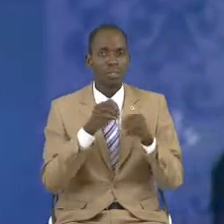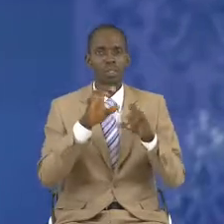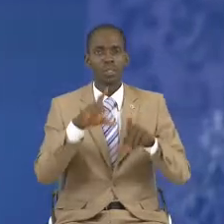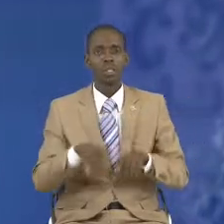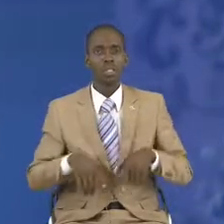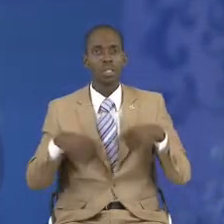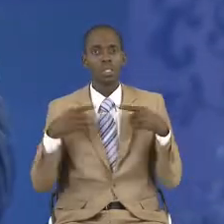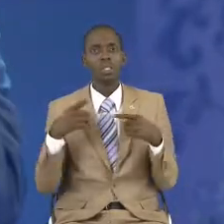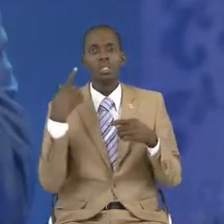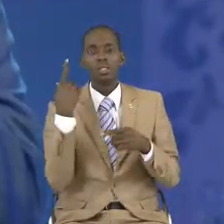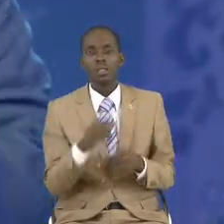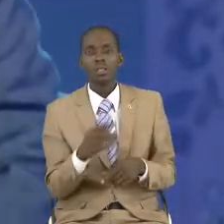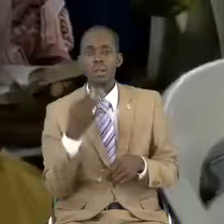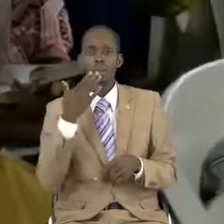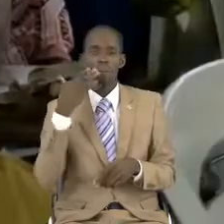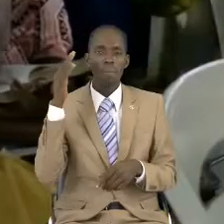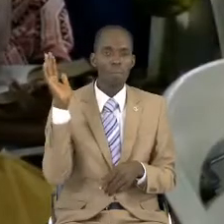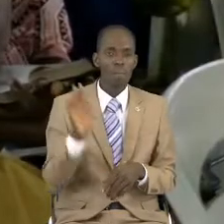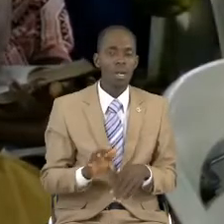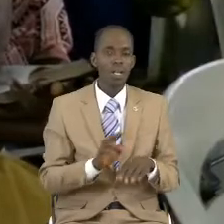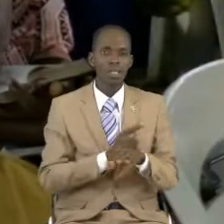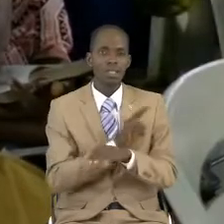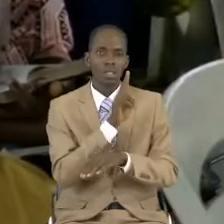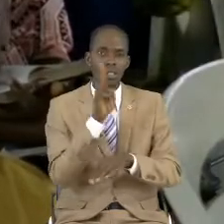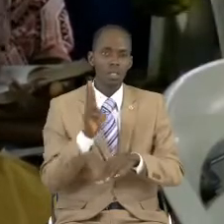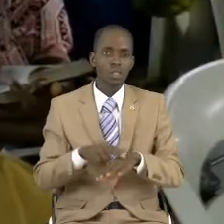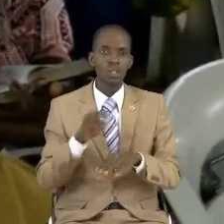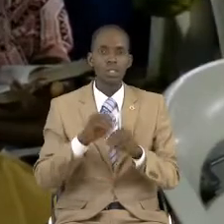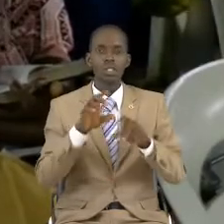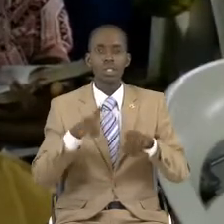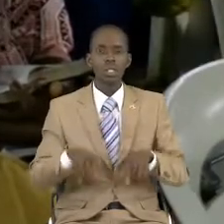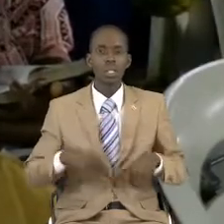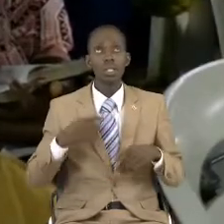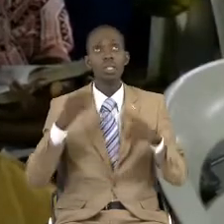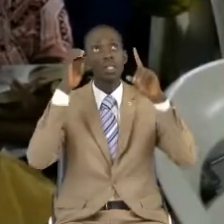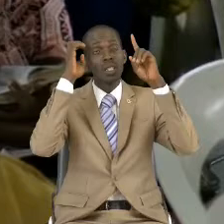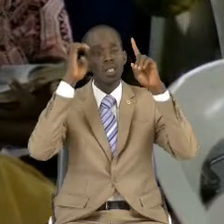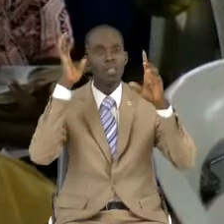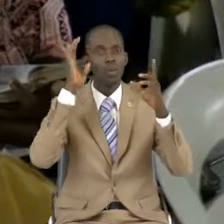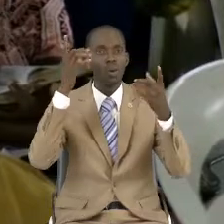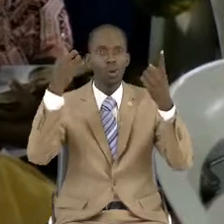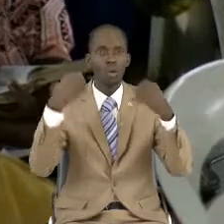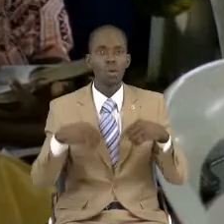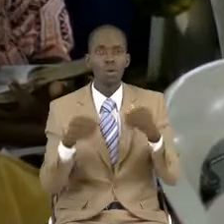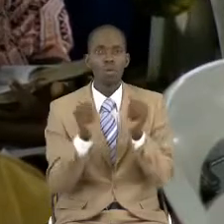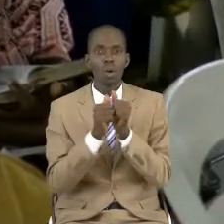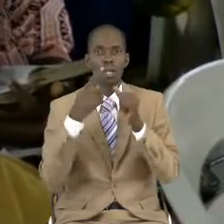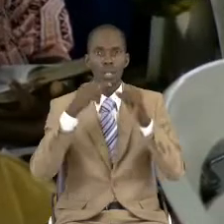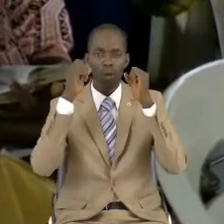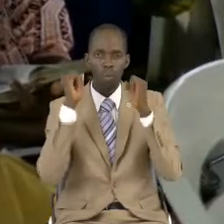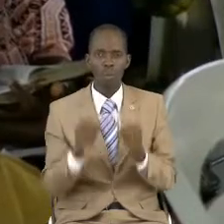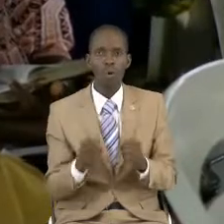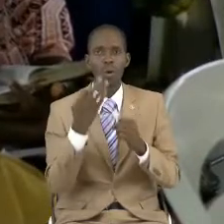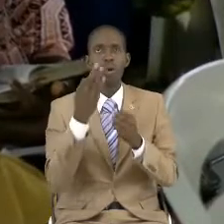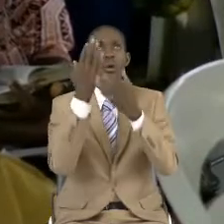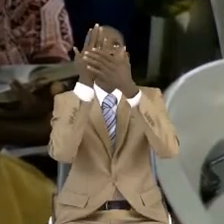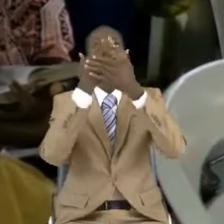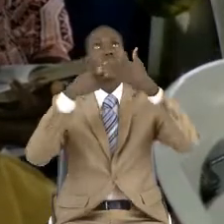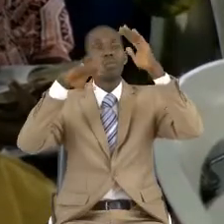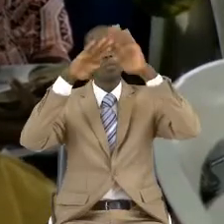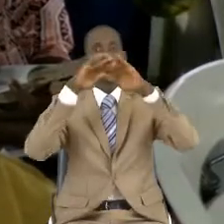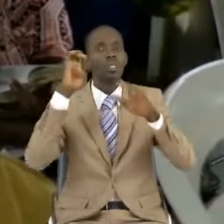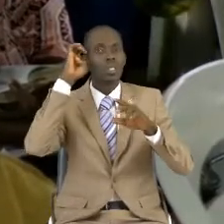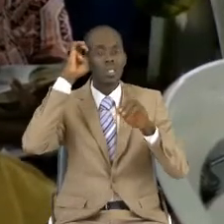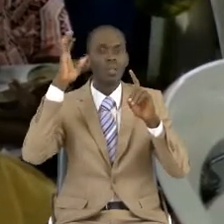evil nature in your life it will come out of the power of heaven it will wipe